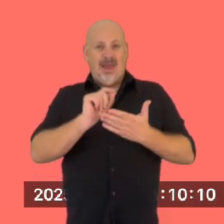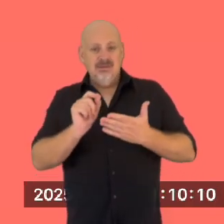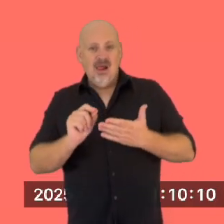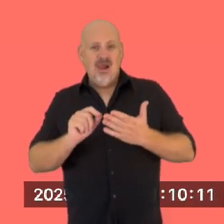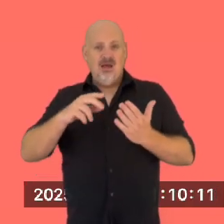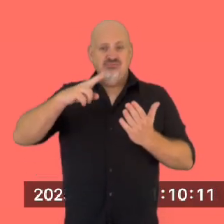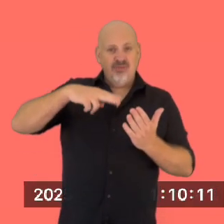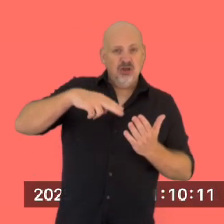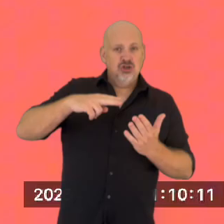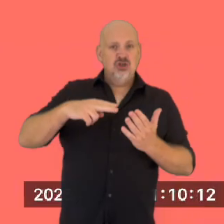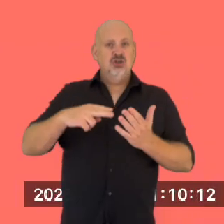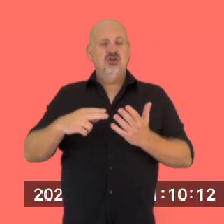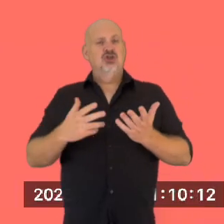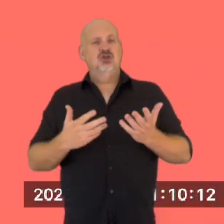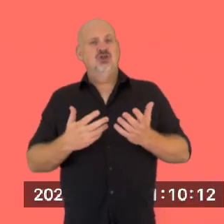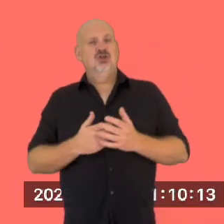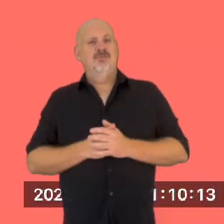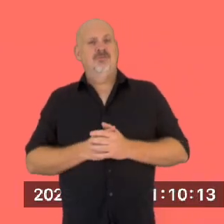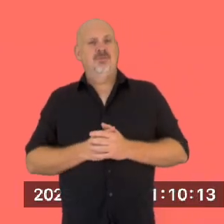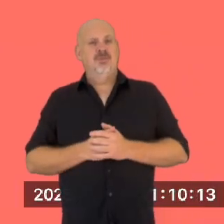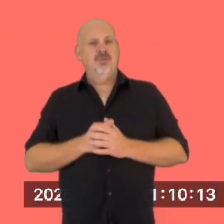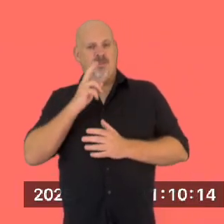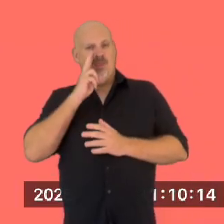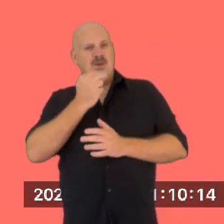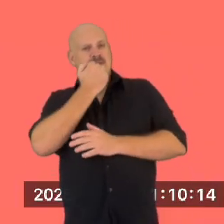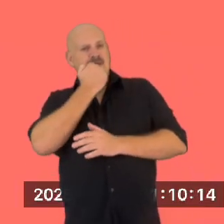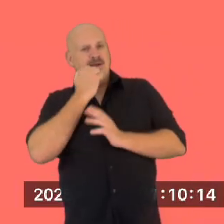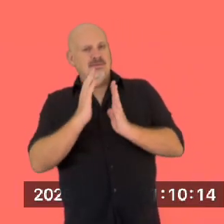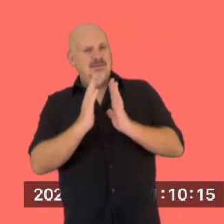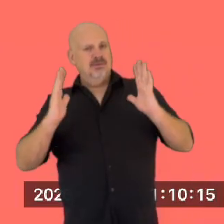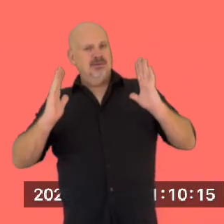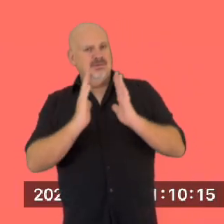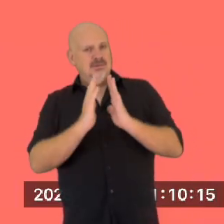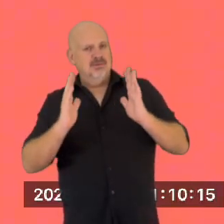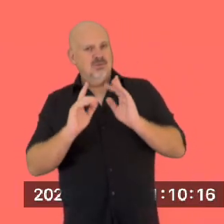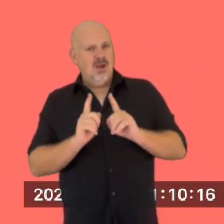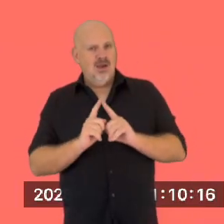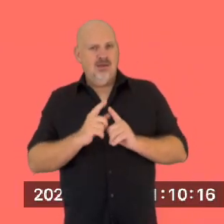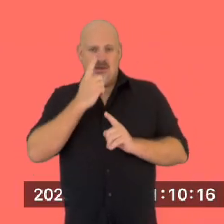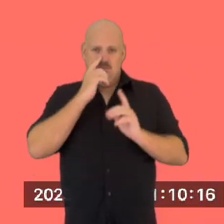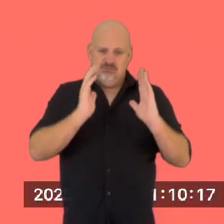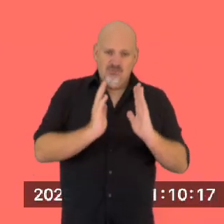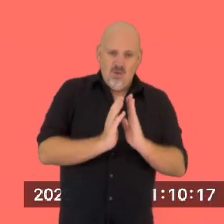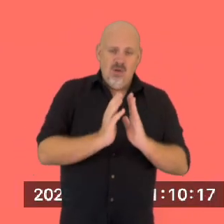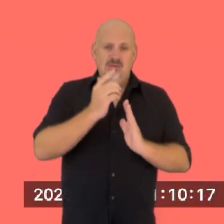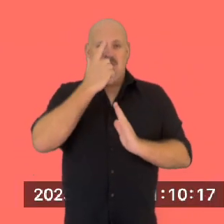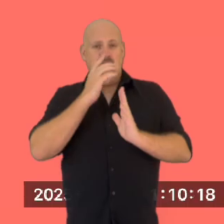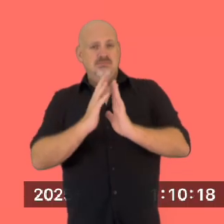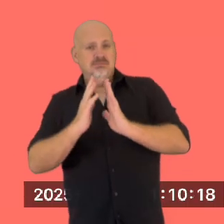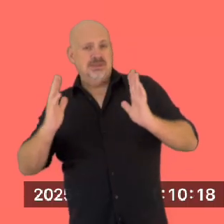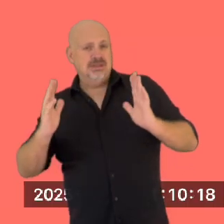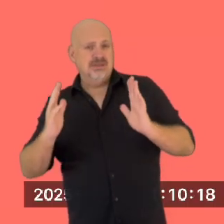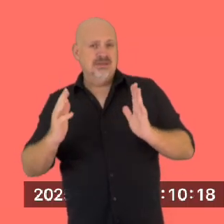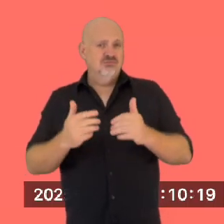is, be it pencil or pen or paintbrush. Look at different scales as well. You could do smaller